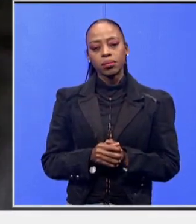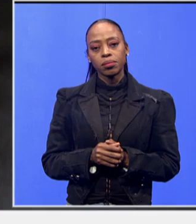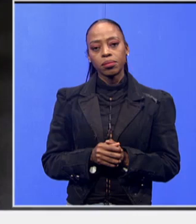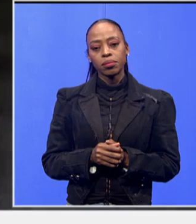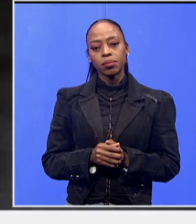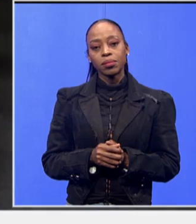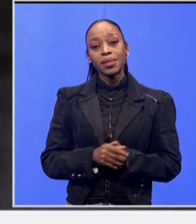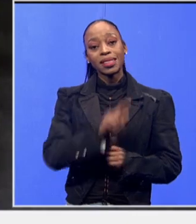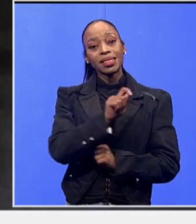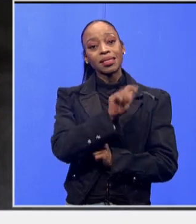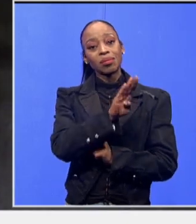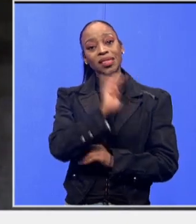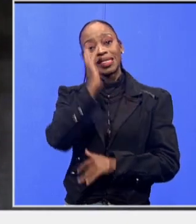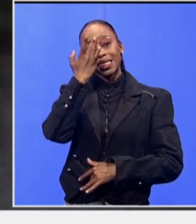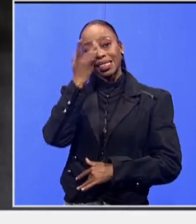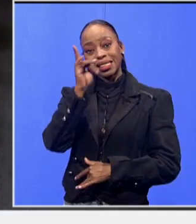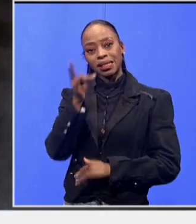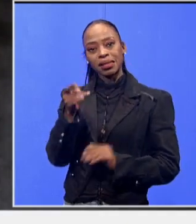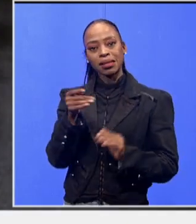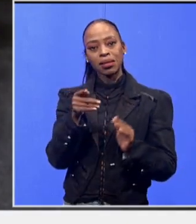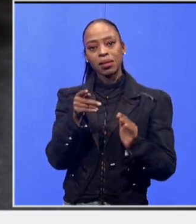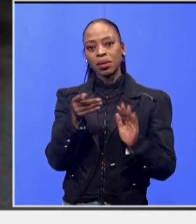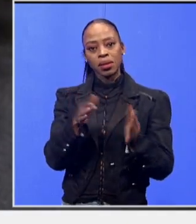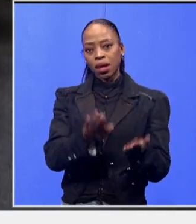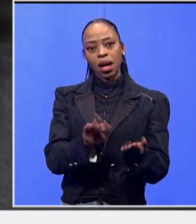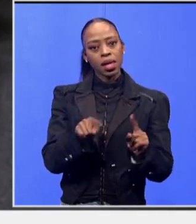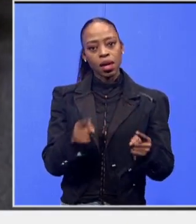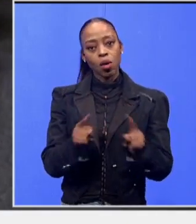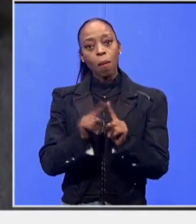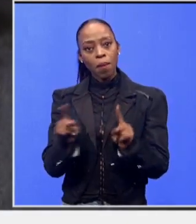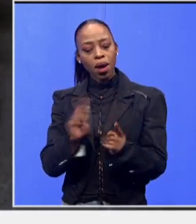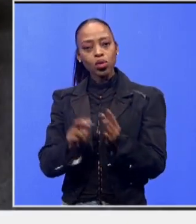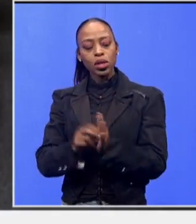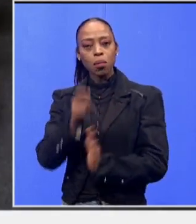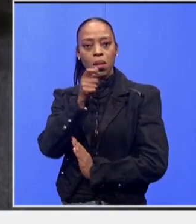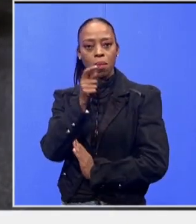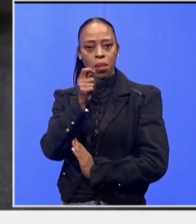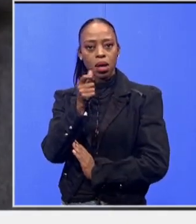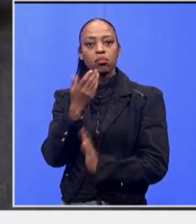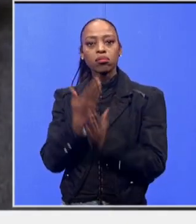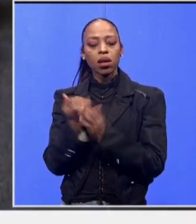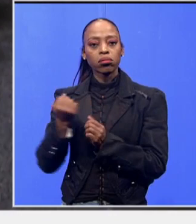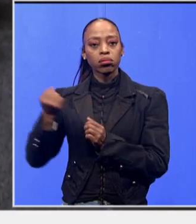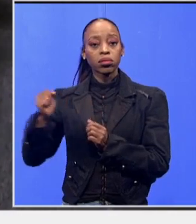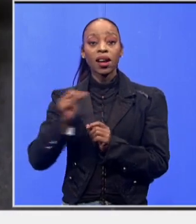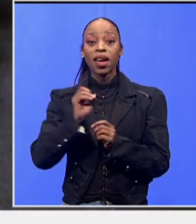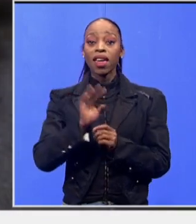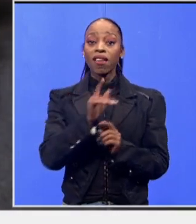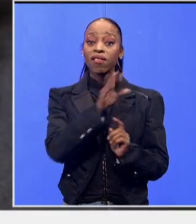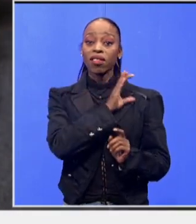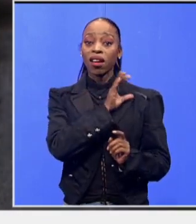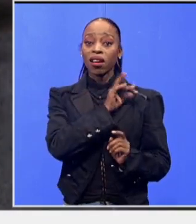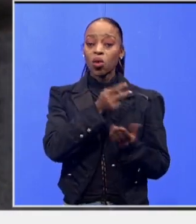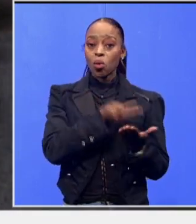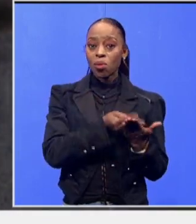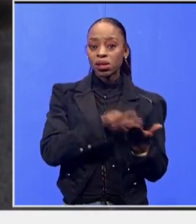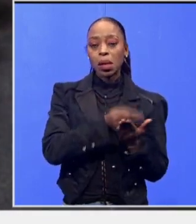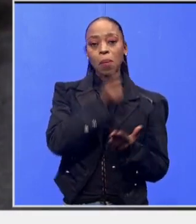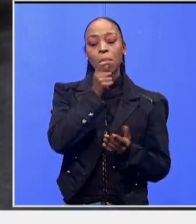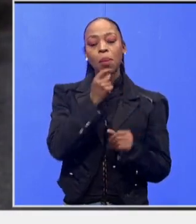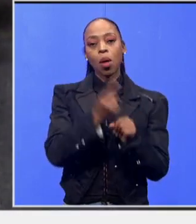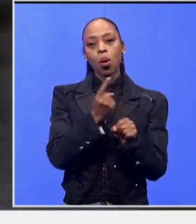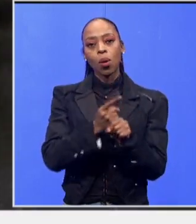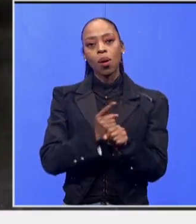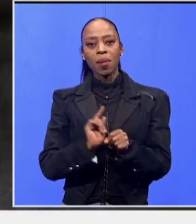TB is a disease that cannot kill if it's treated. It's preventable if the patient takes the medication regularly. At first, I